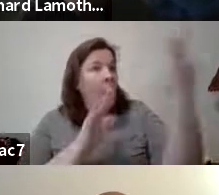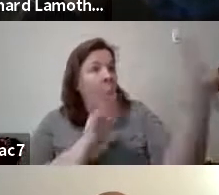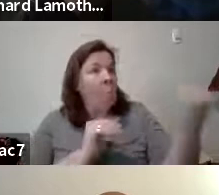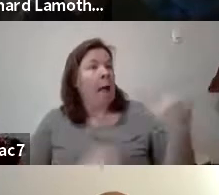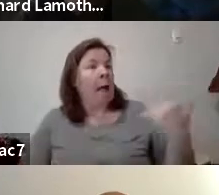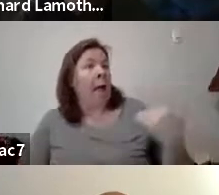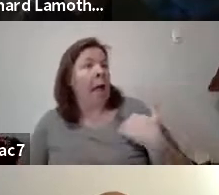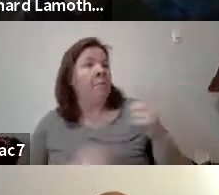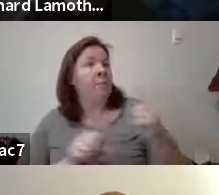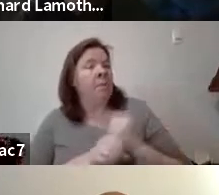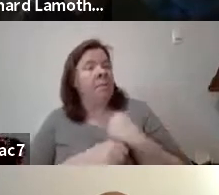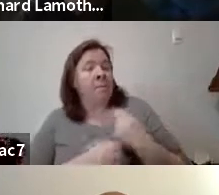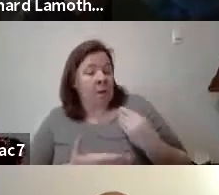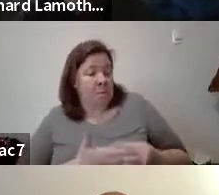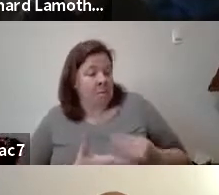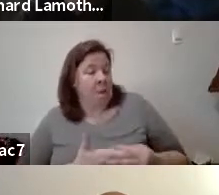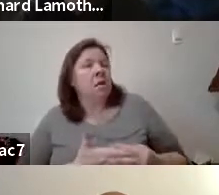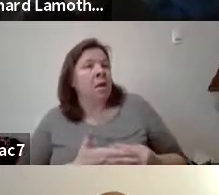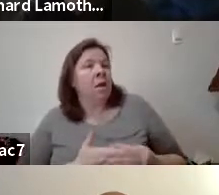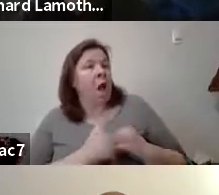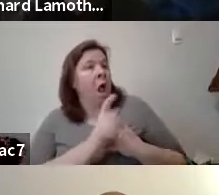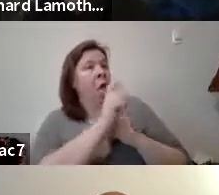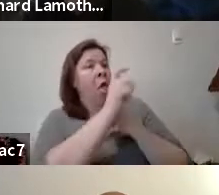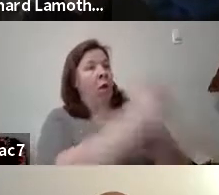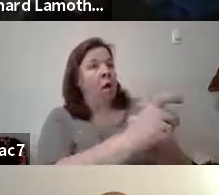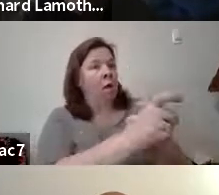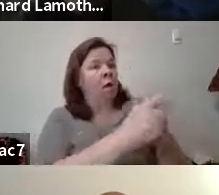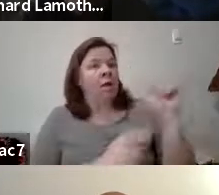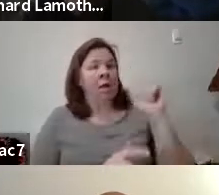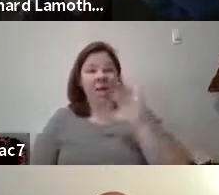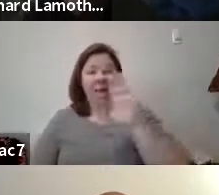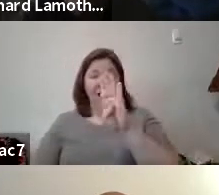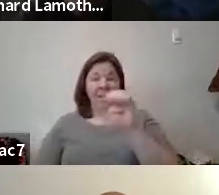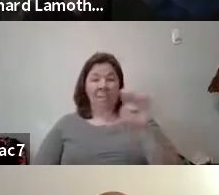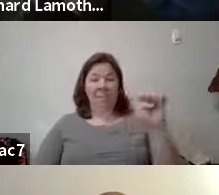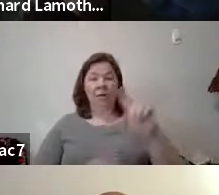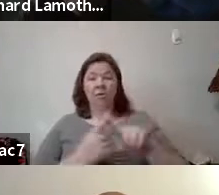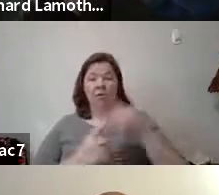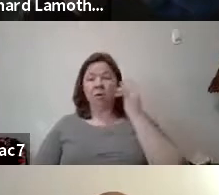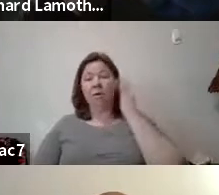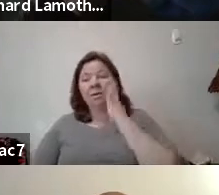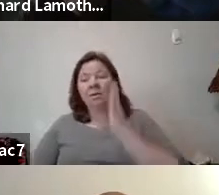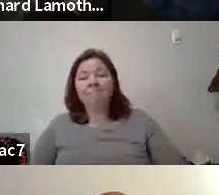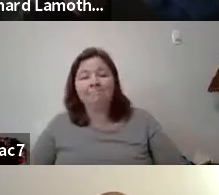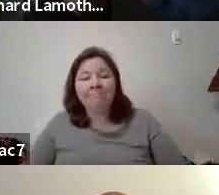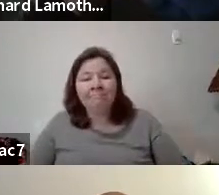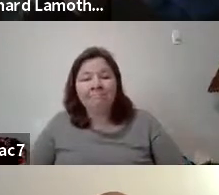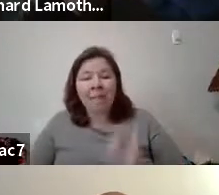money-making opportunity, they run towards it like bees to honey, and then they realize that the honeycomb is dried